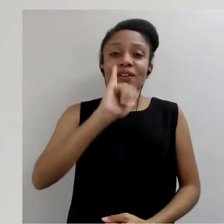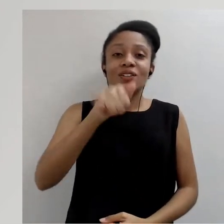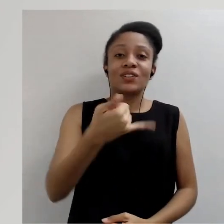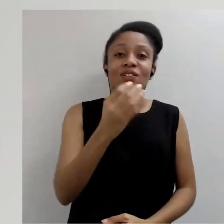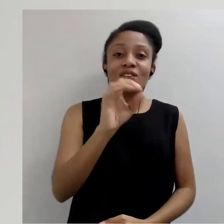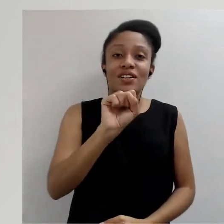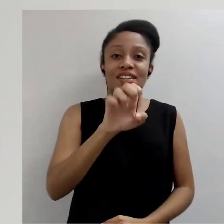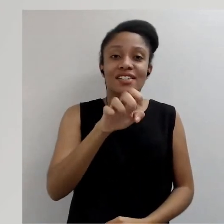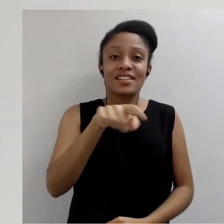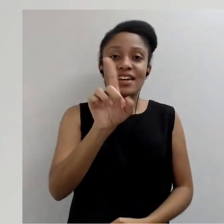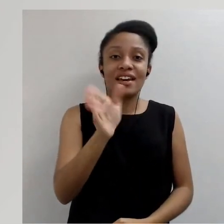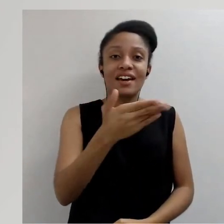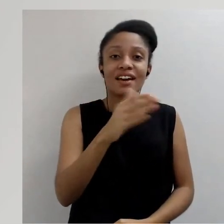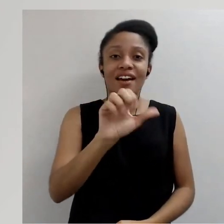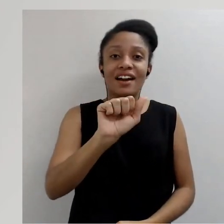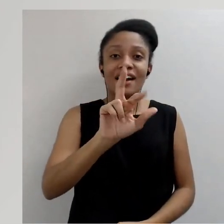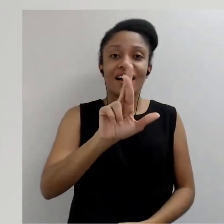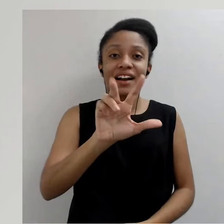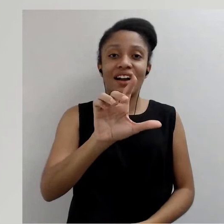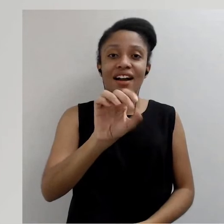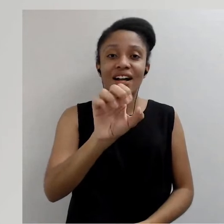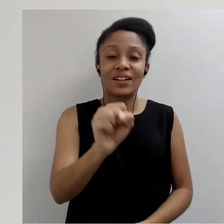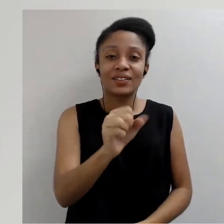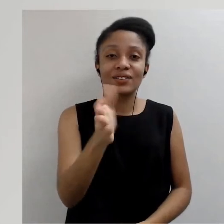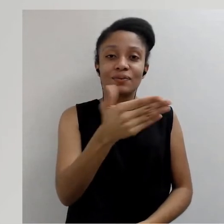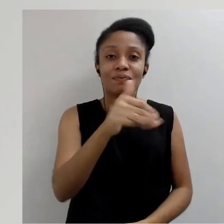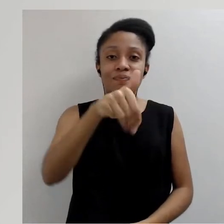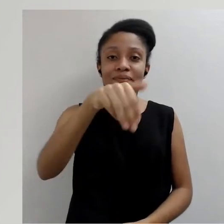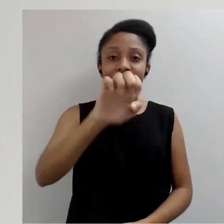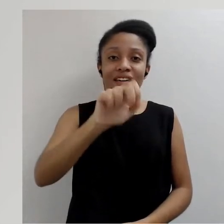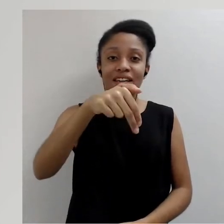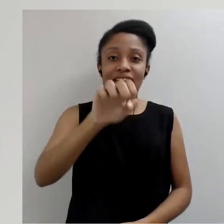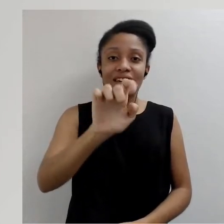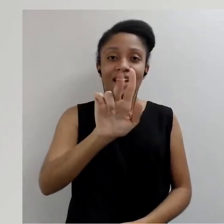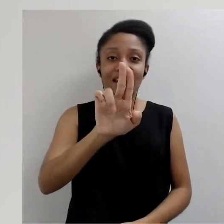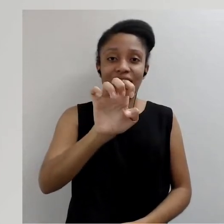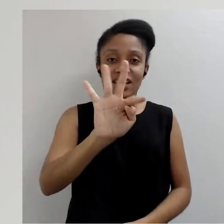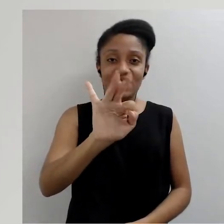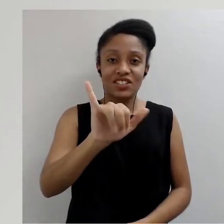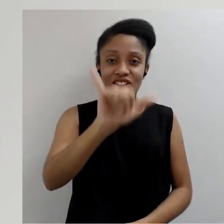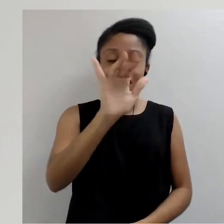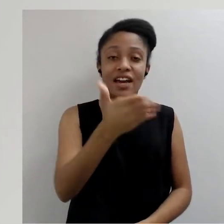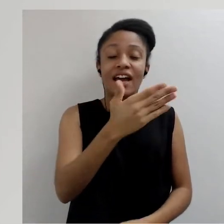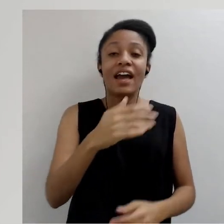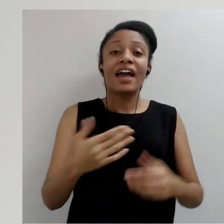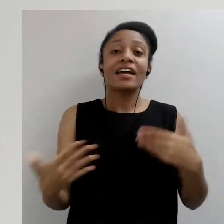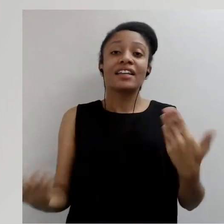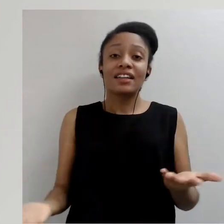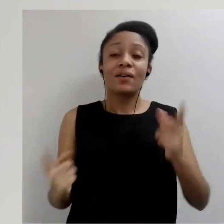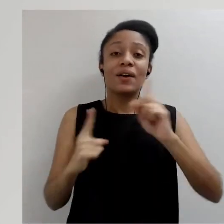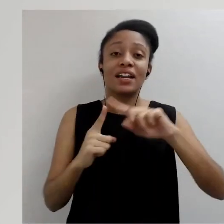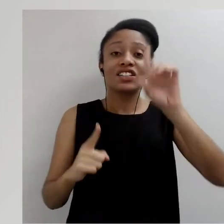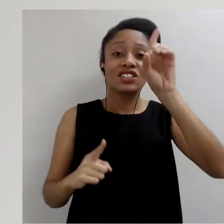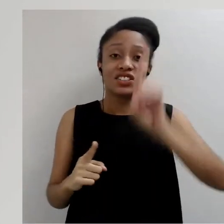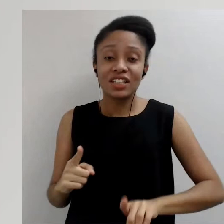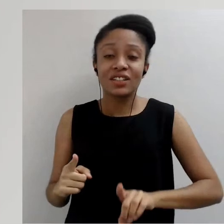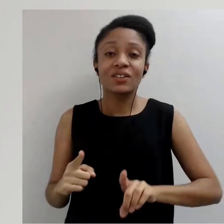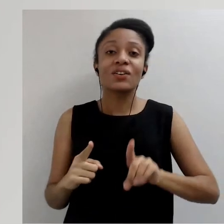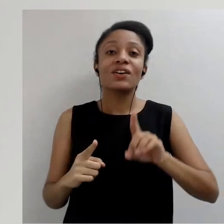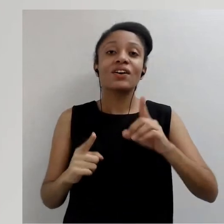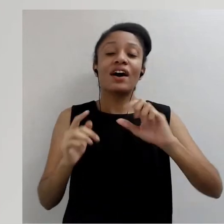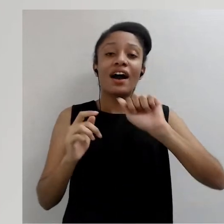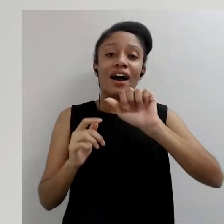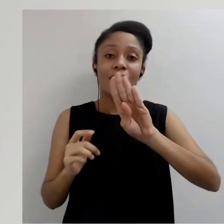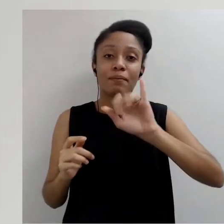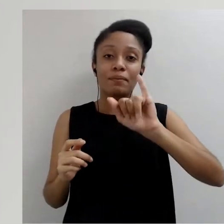friend José Carlos Meneghetti, who is the head of ABIGRAF in Rio and director of